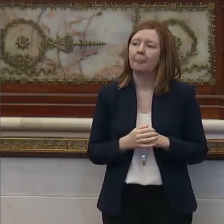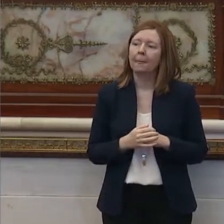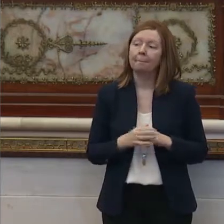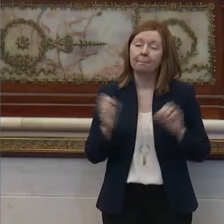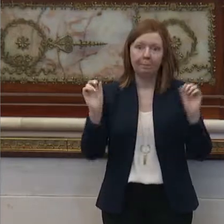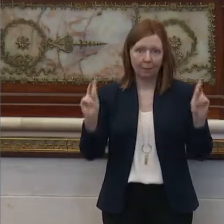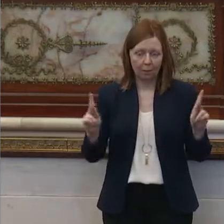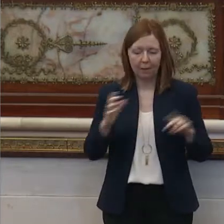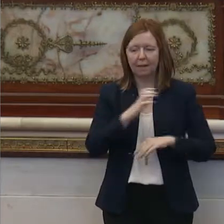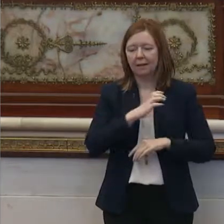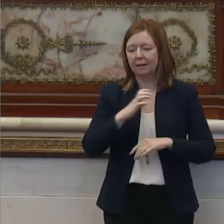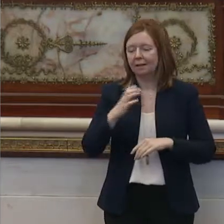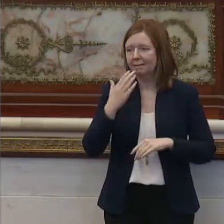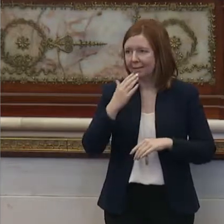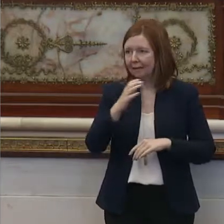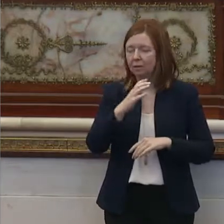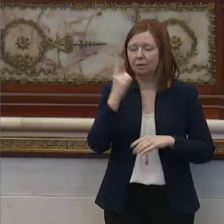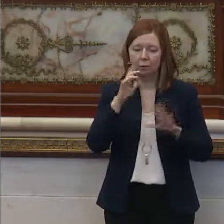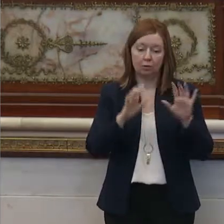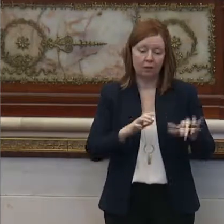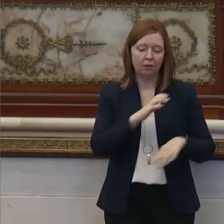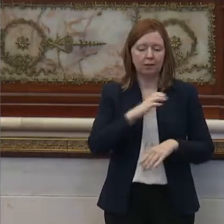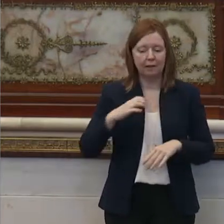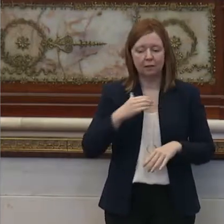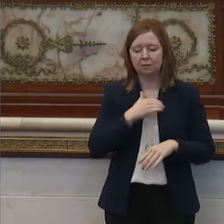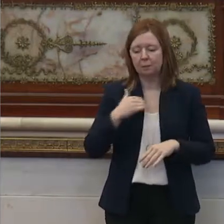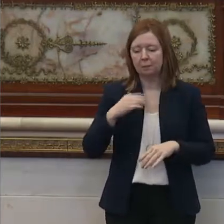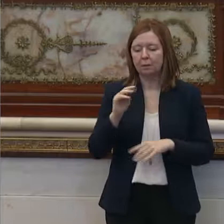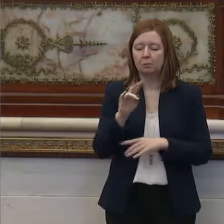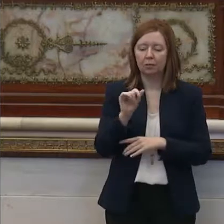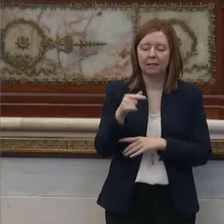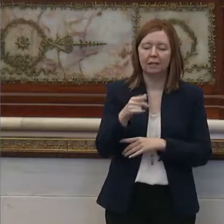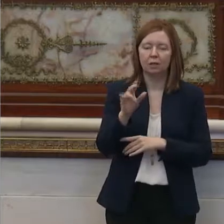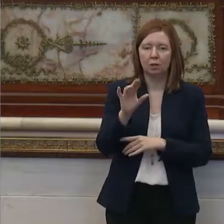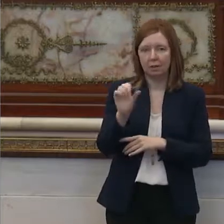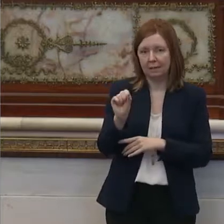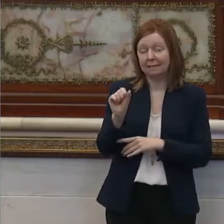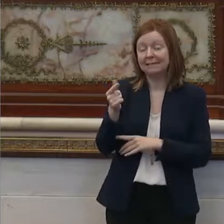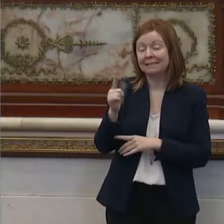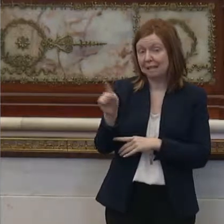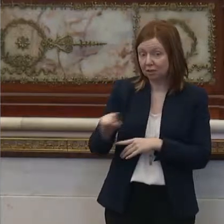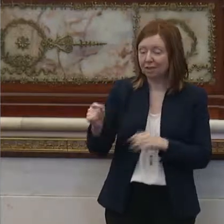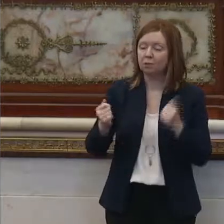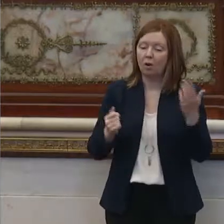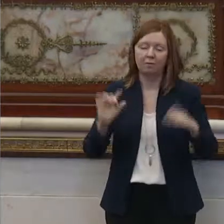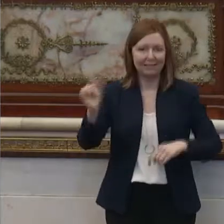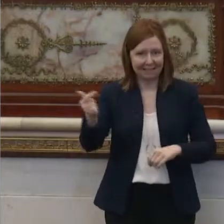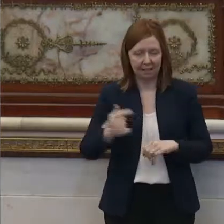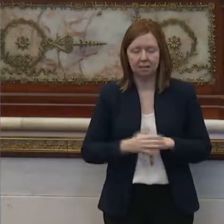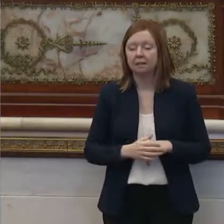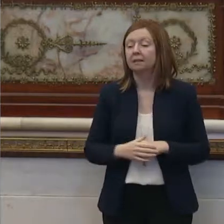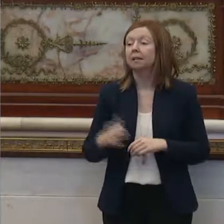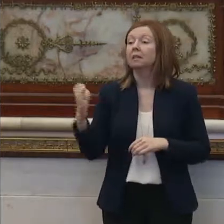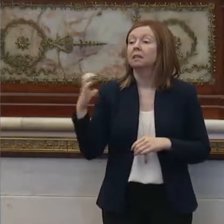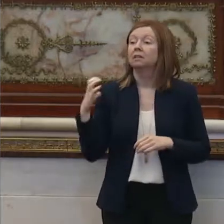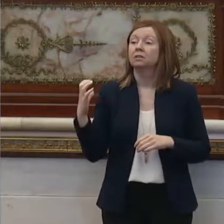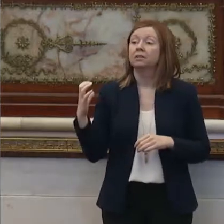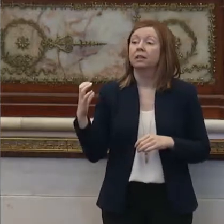Okay, Councilwoman, for the record, Councilwoman Maria Quinones Sanchez offered the second. The chair,